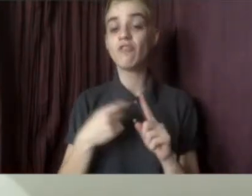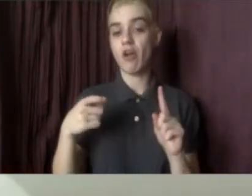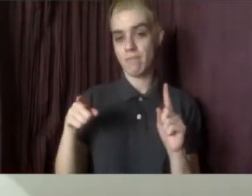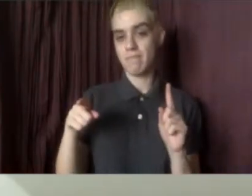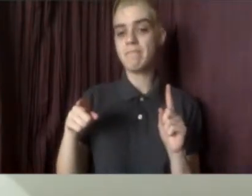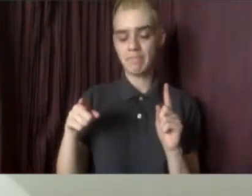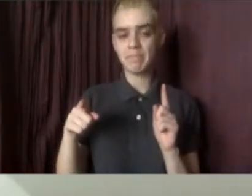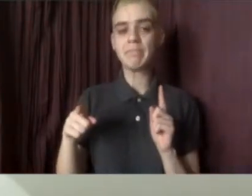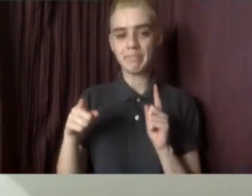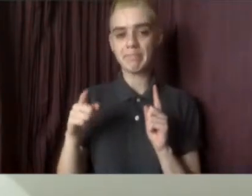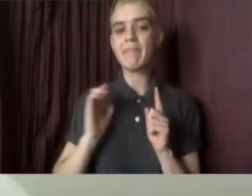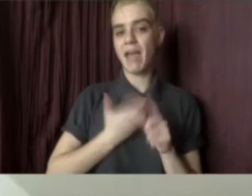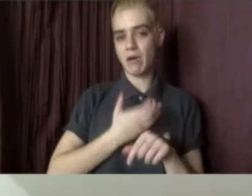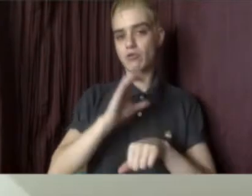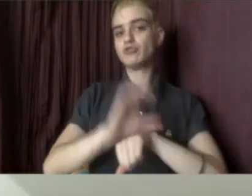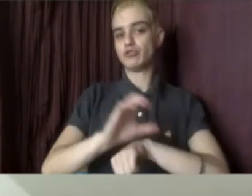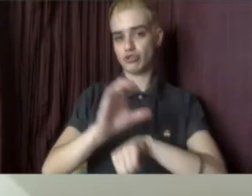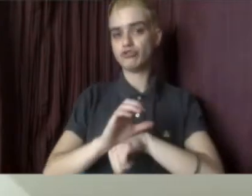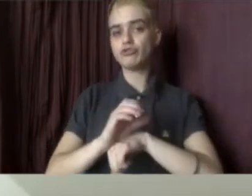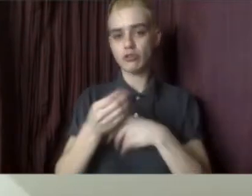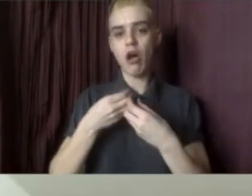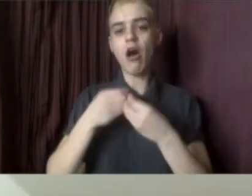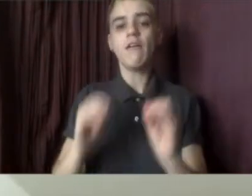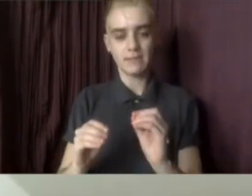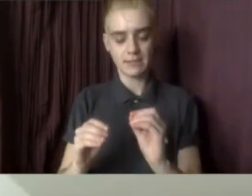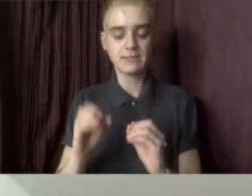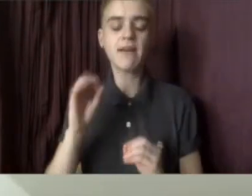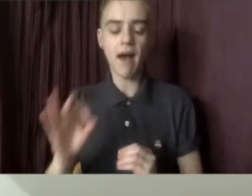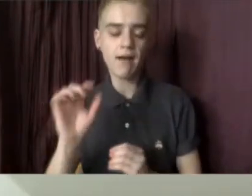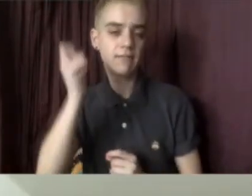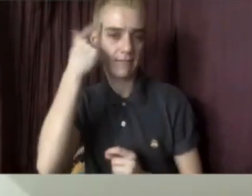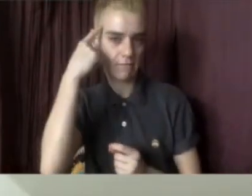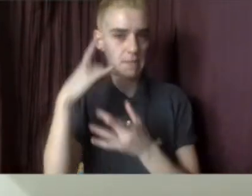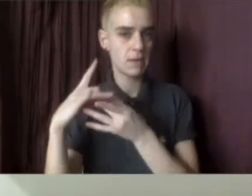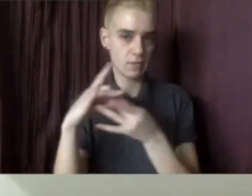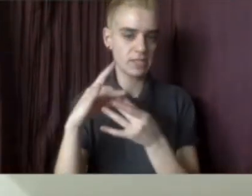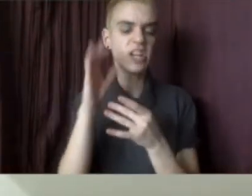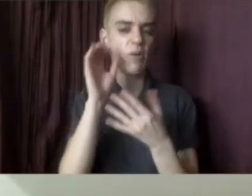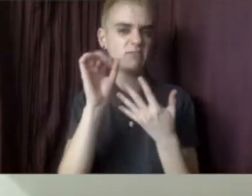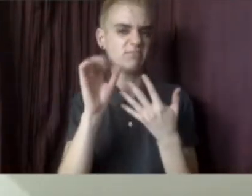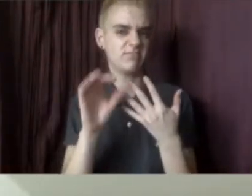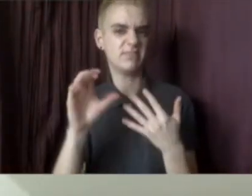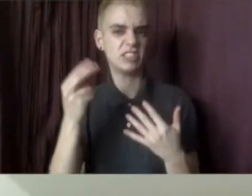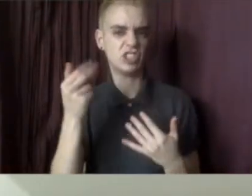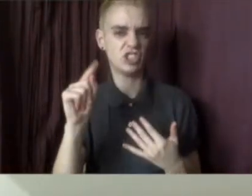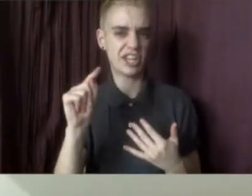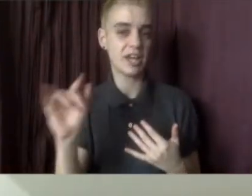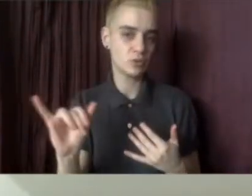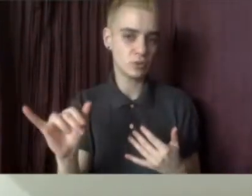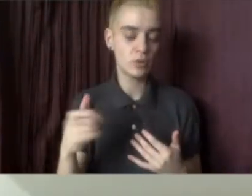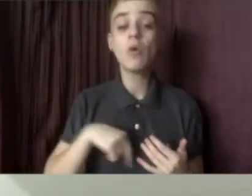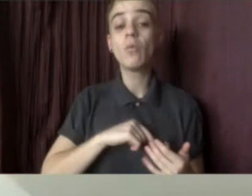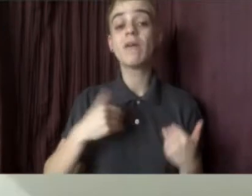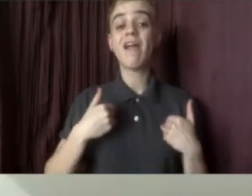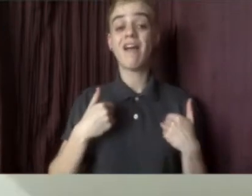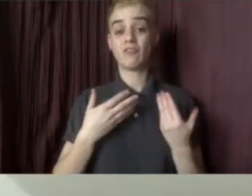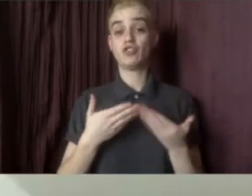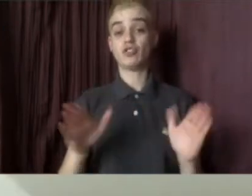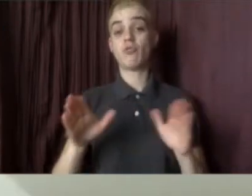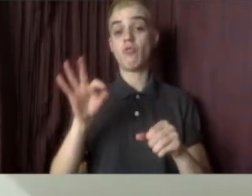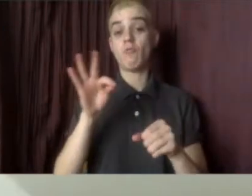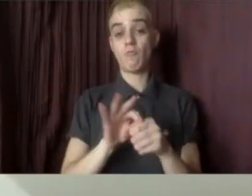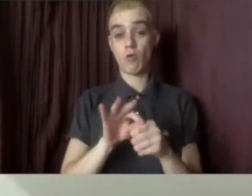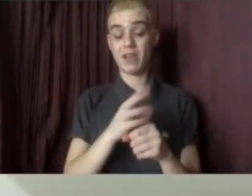here, including our Vote Faithfully election toolkit that's gone through a couple of revisions in the last several election cycles, and that we